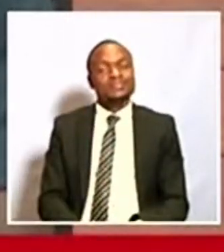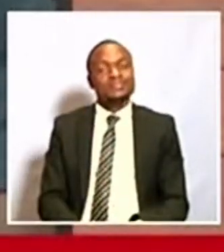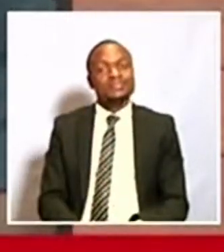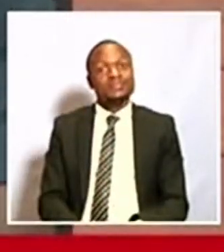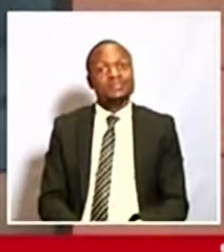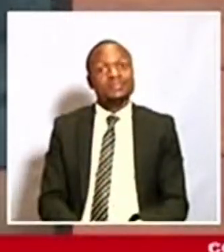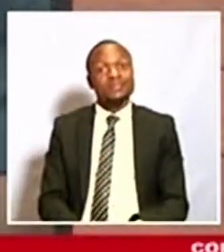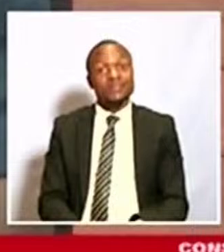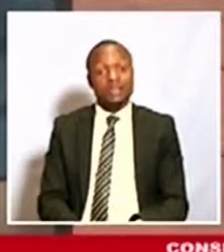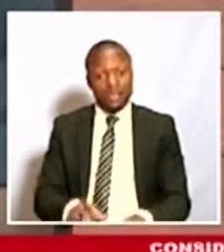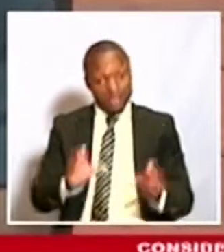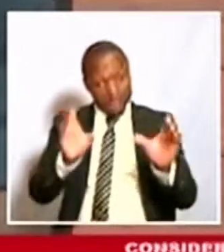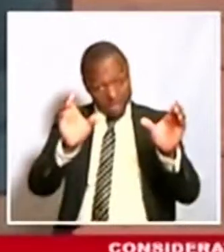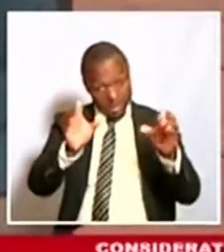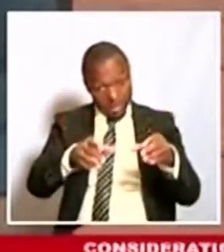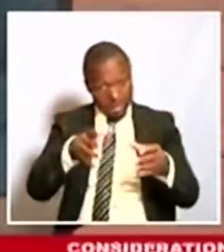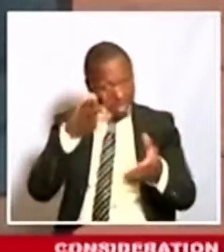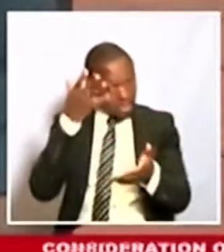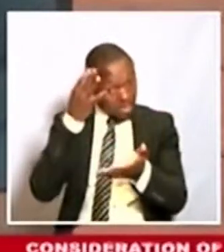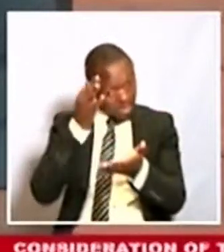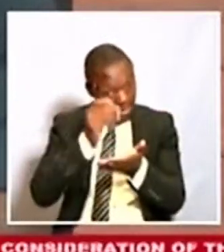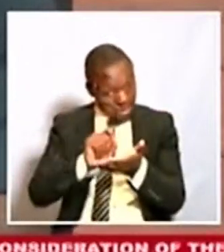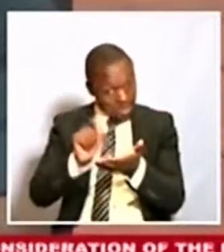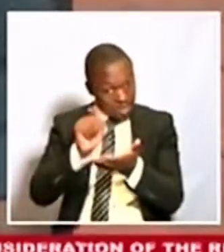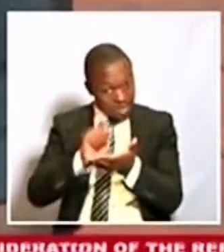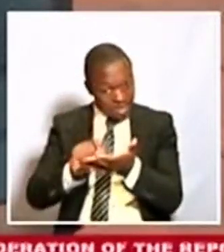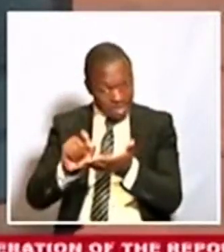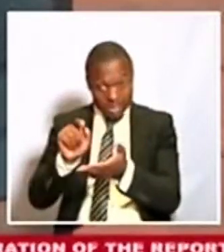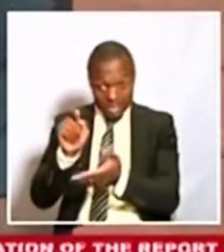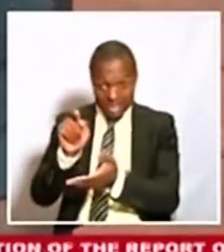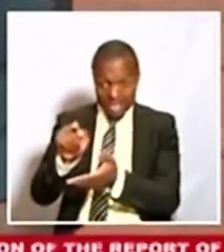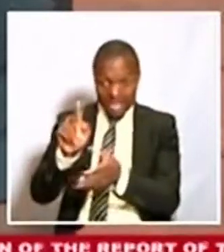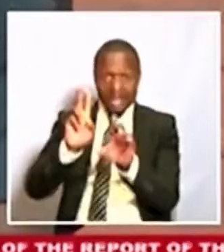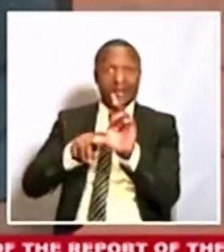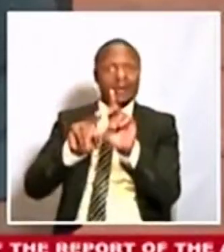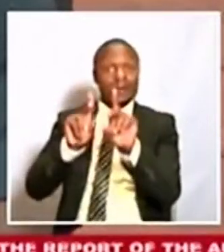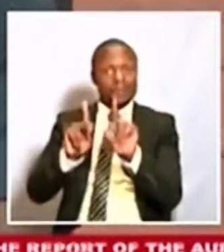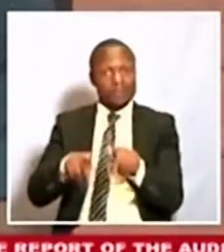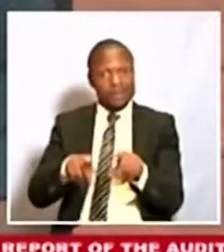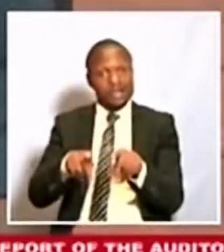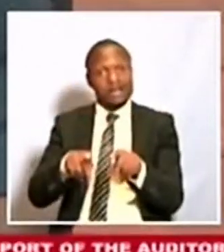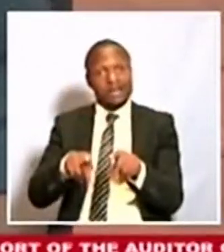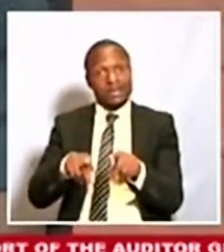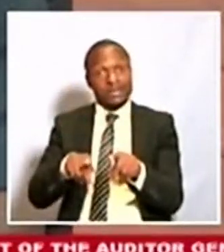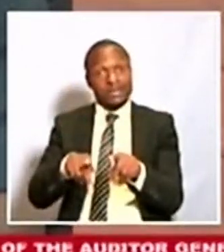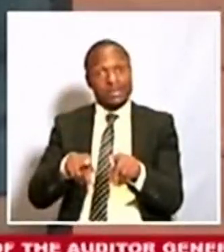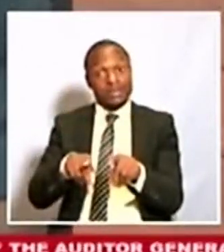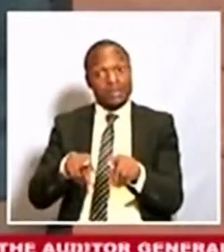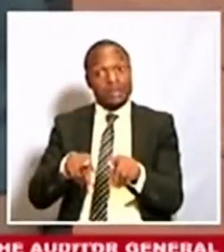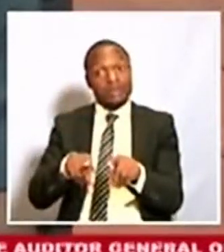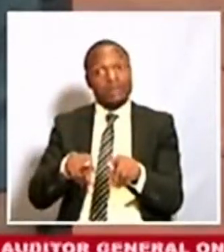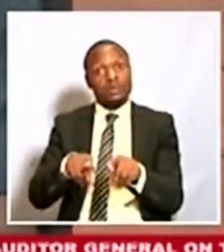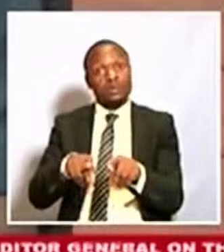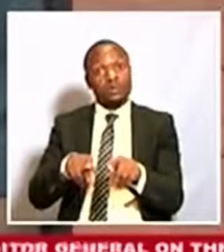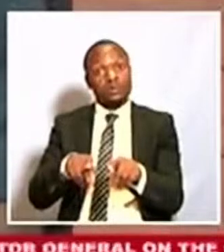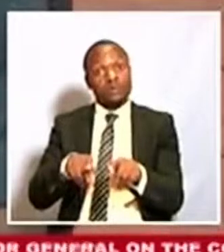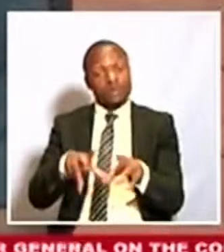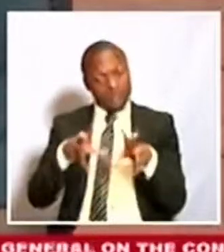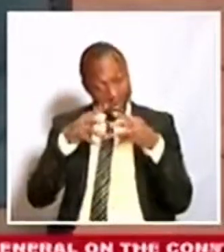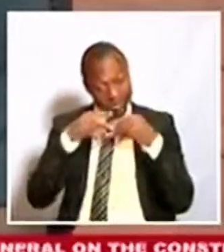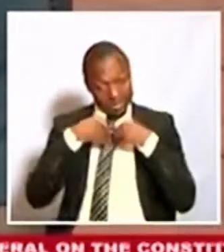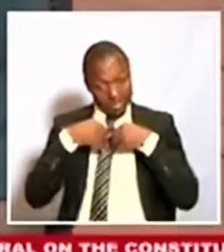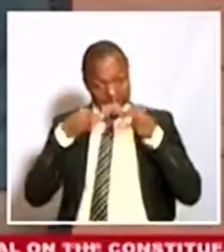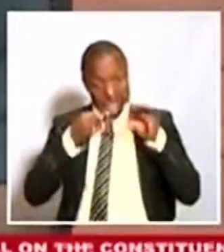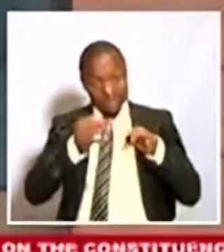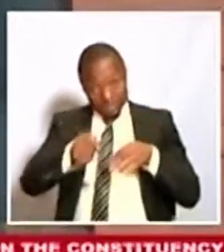where the council wrote to this chairman to confirm if he's the one that signed. And